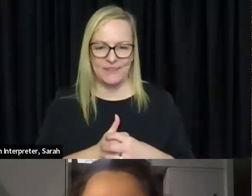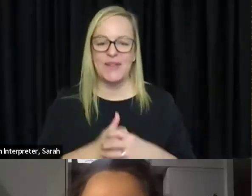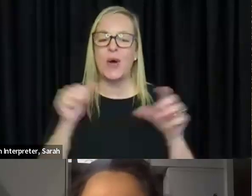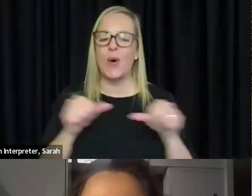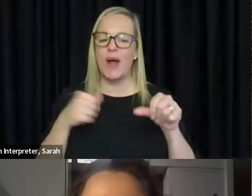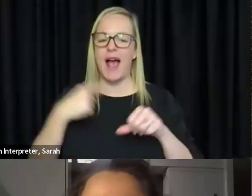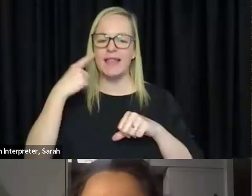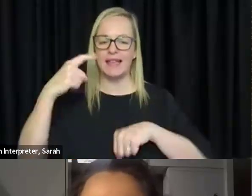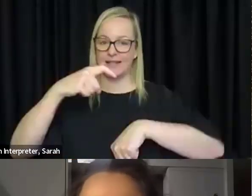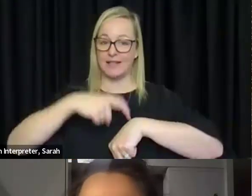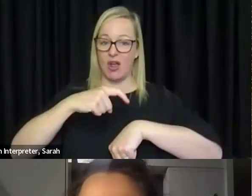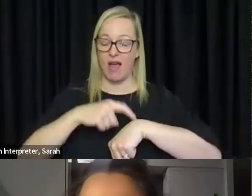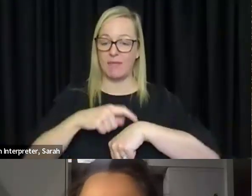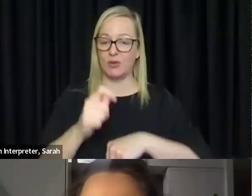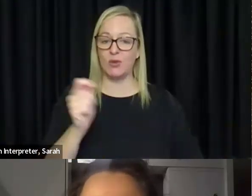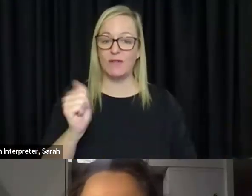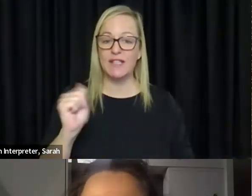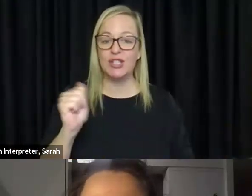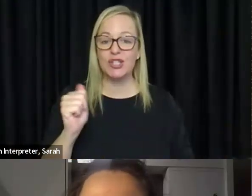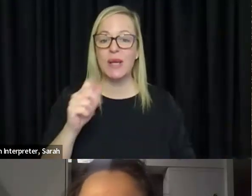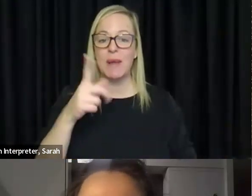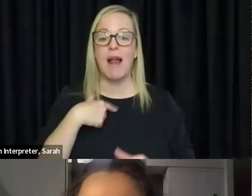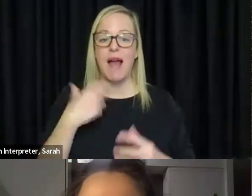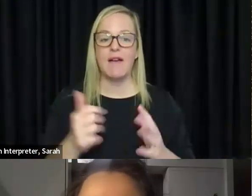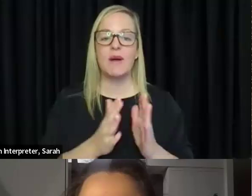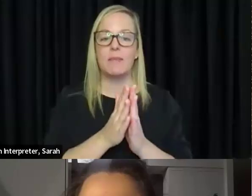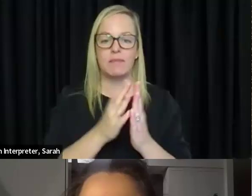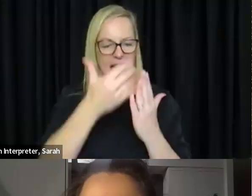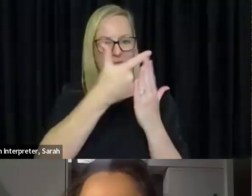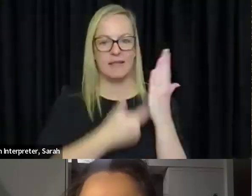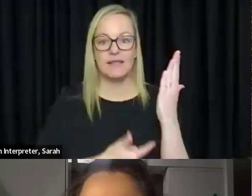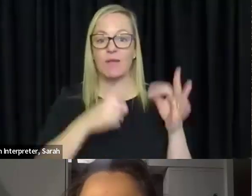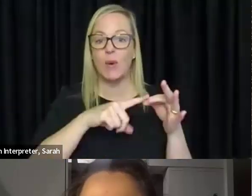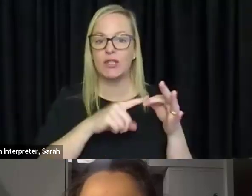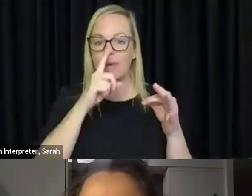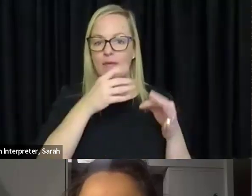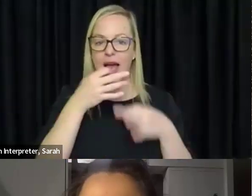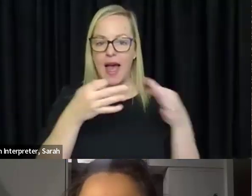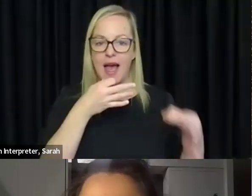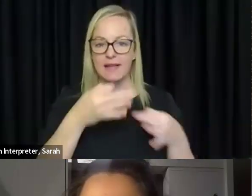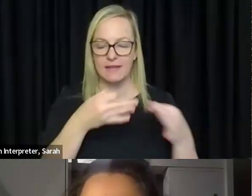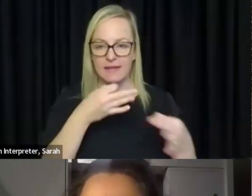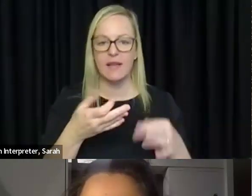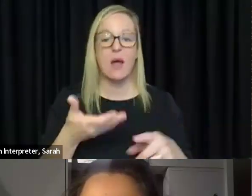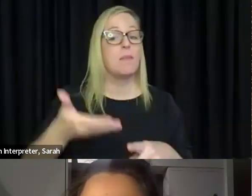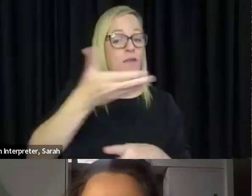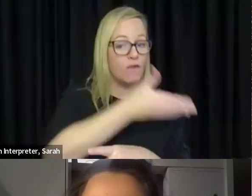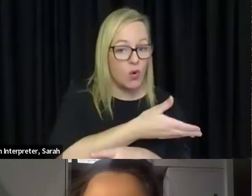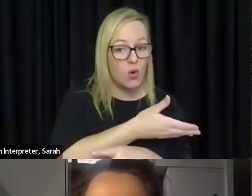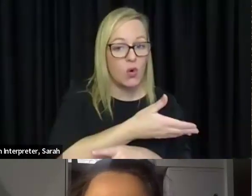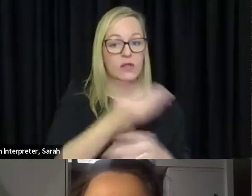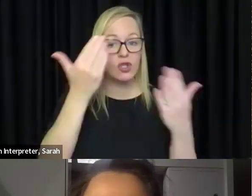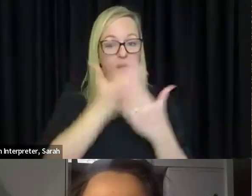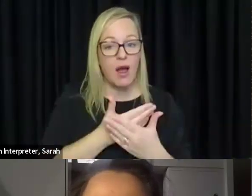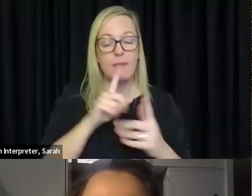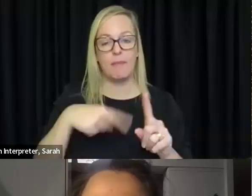time left, but I do have a master doc of all the questions. We have received quite a lot before this event, also during the event, and I will send